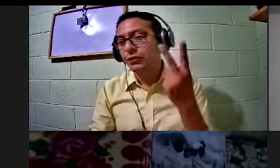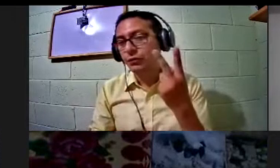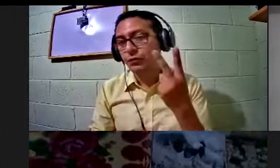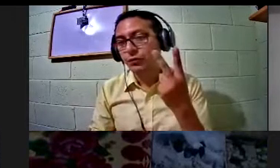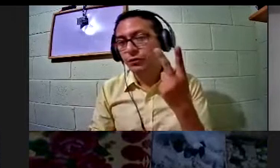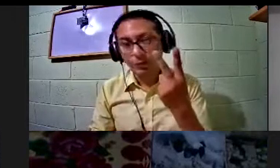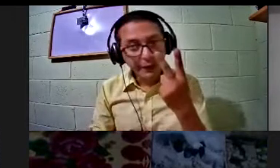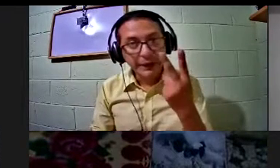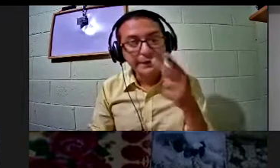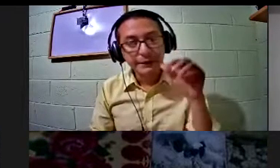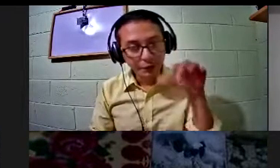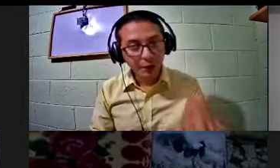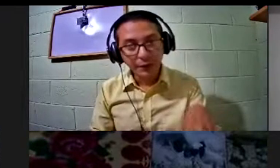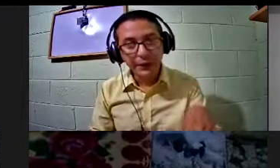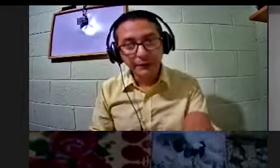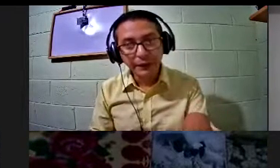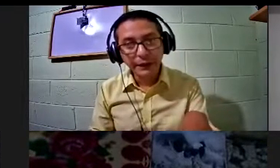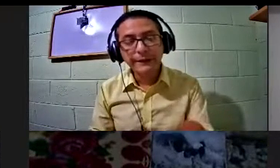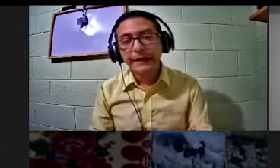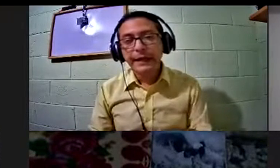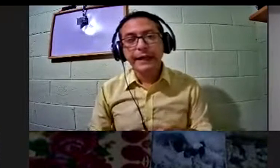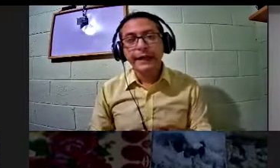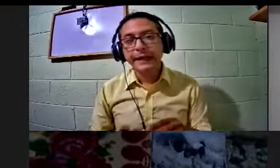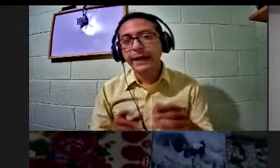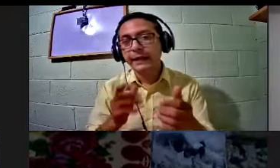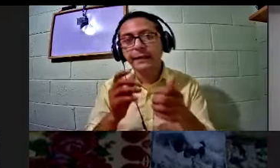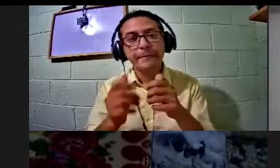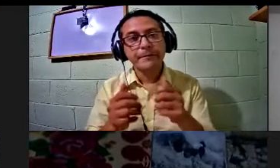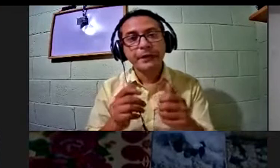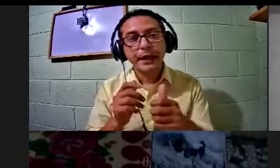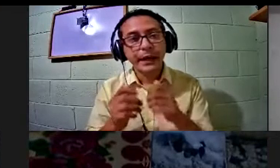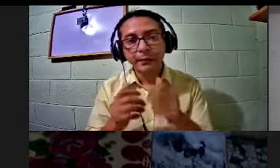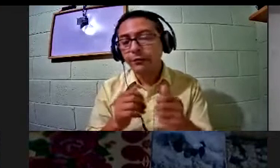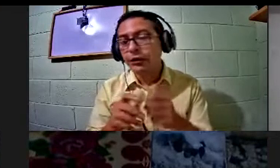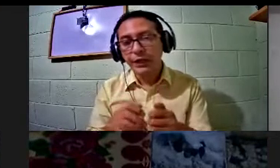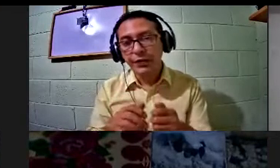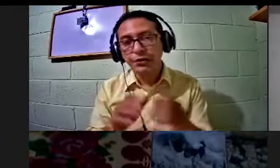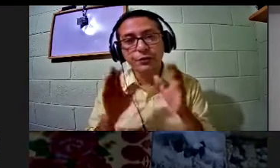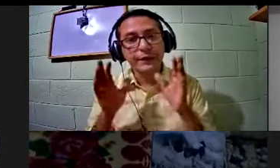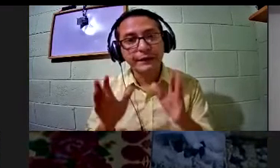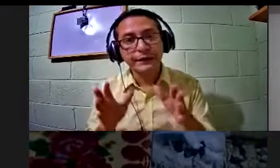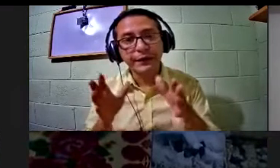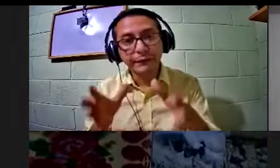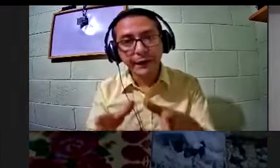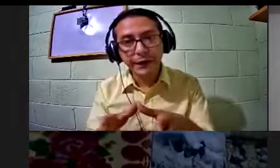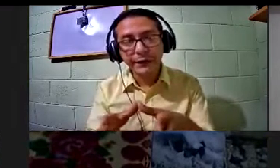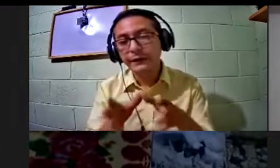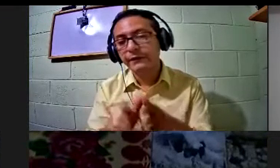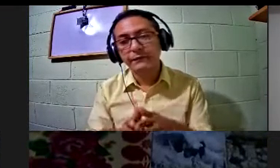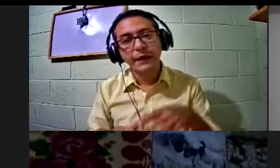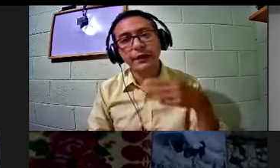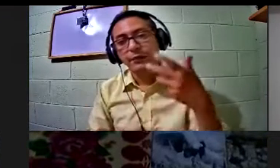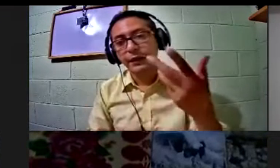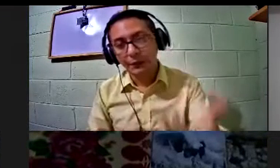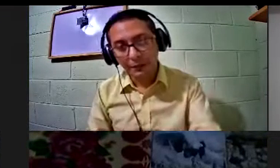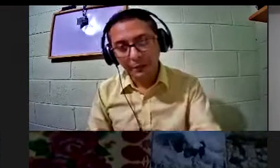I am teaching two kids tomorrow in the morning, and I have communication with their father.